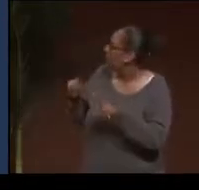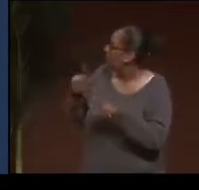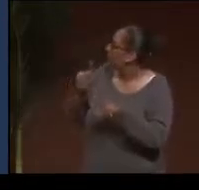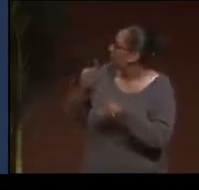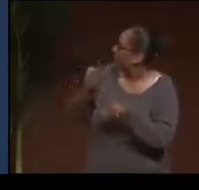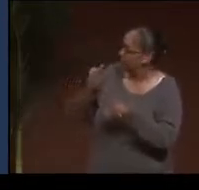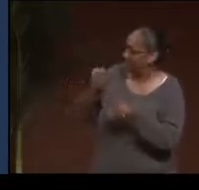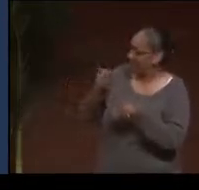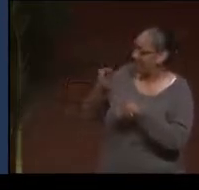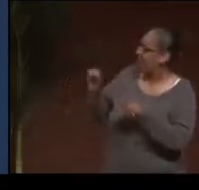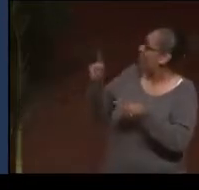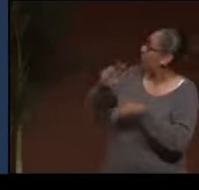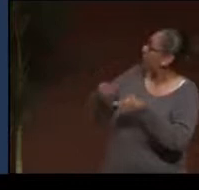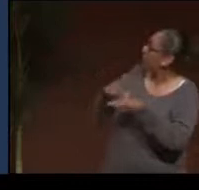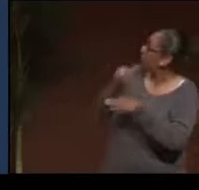nation was born